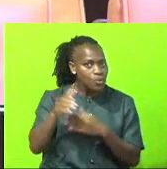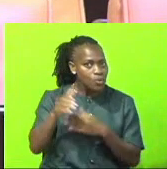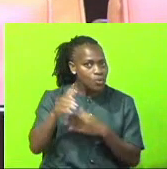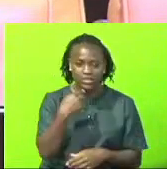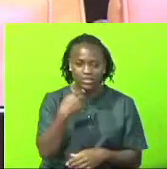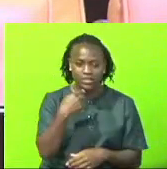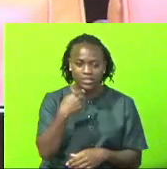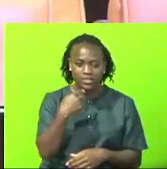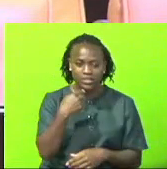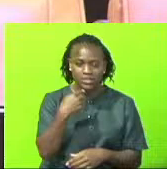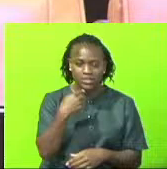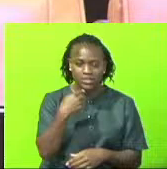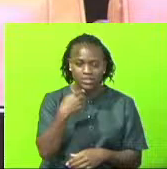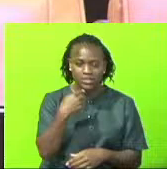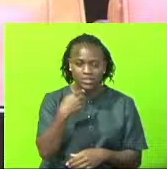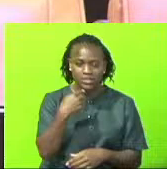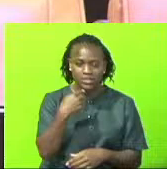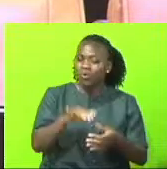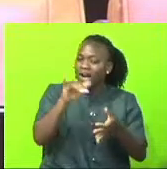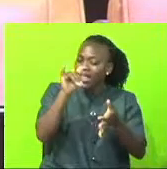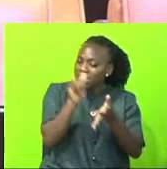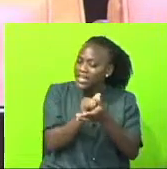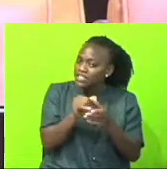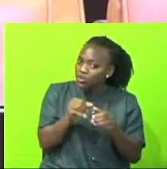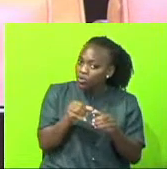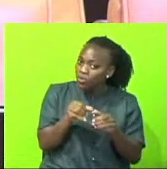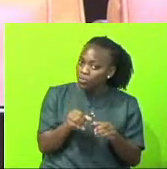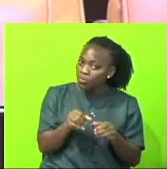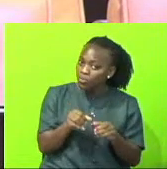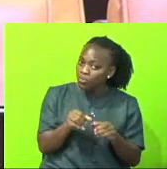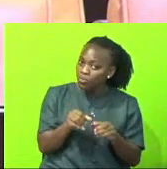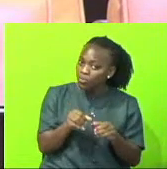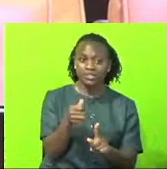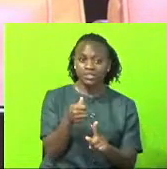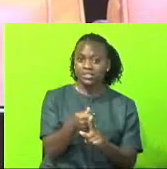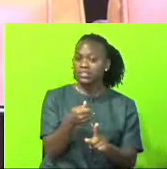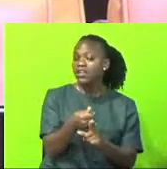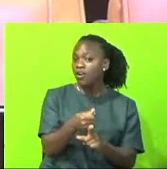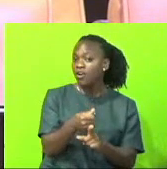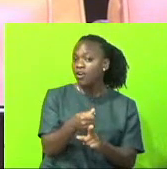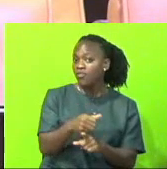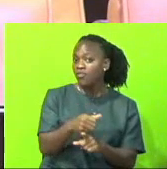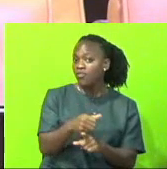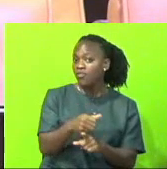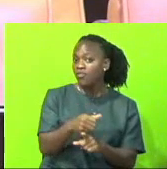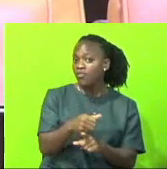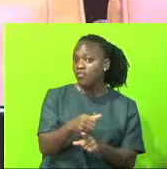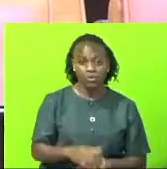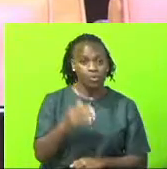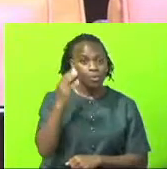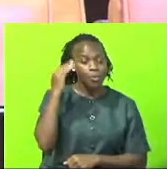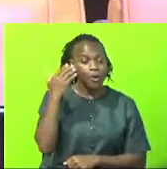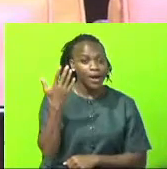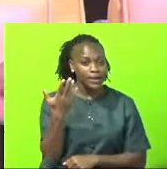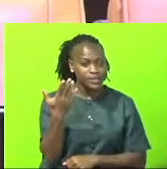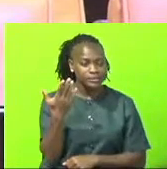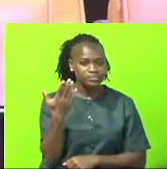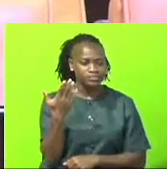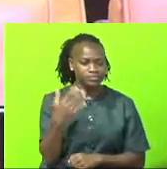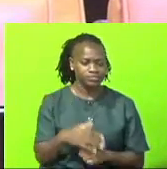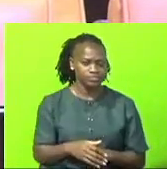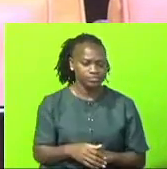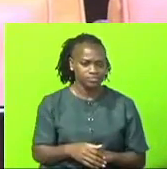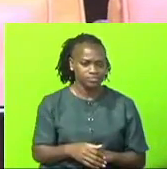So that reference in itself is inapplicable because it cannot be